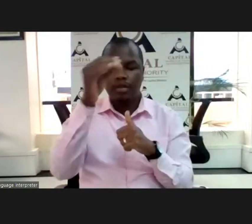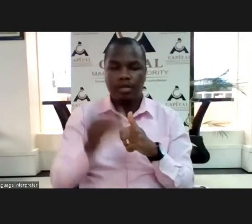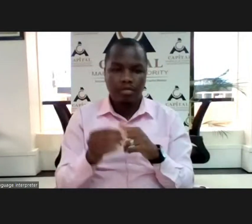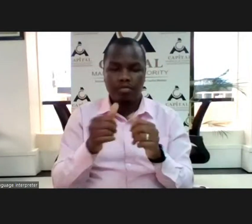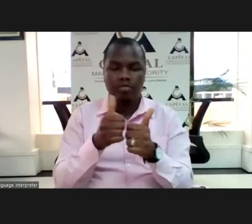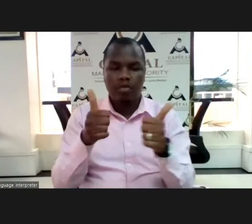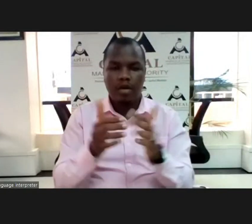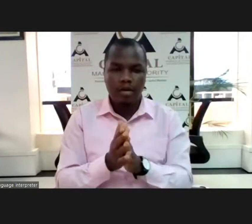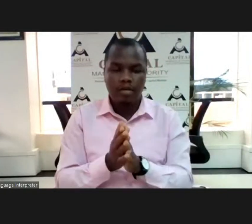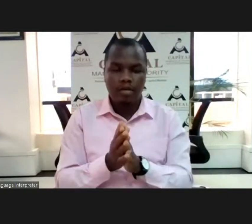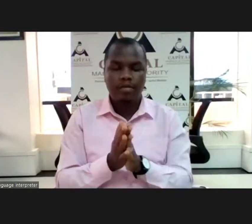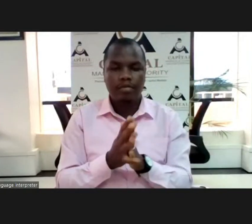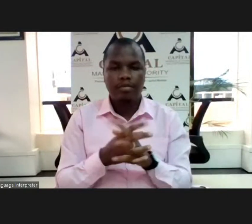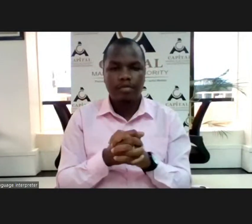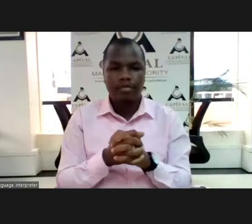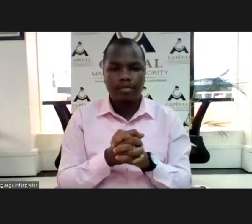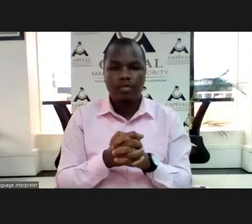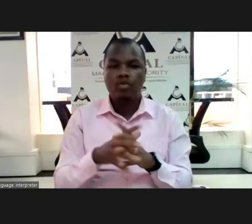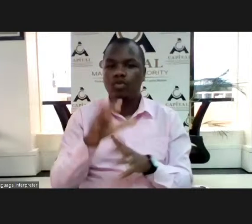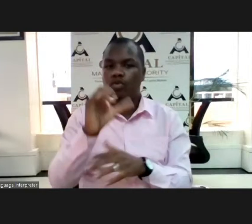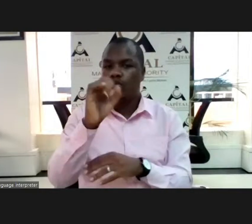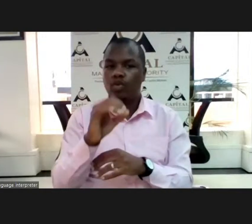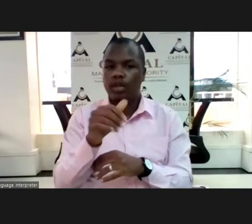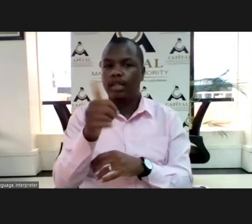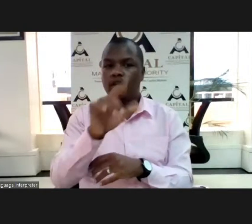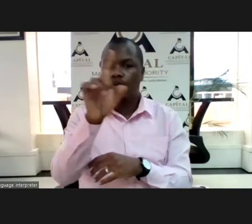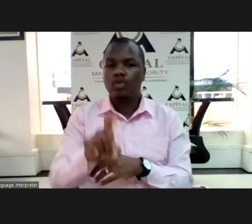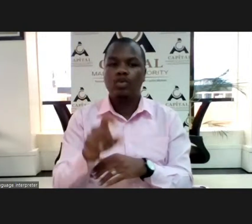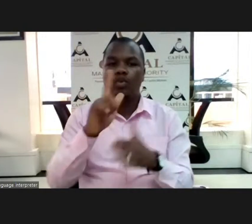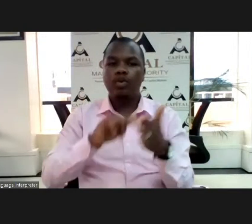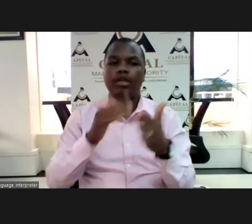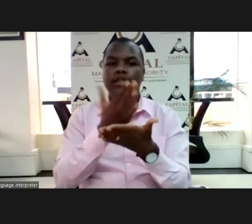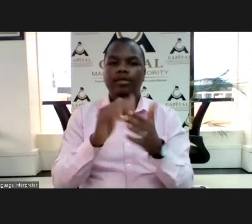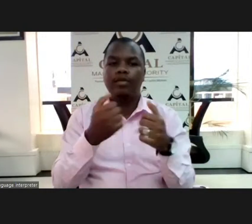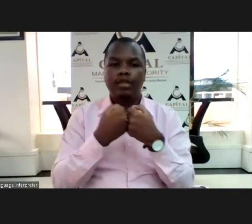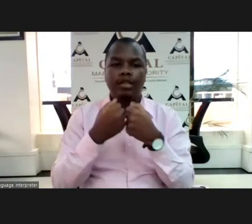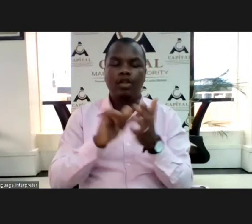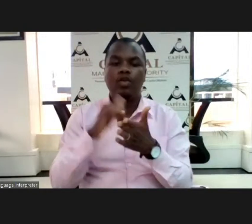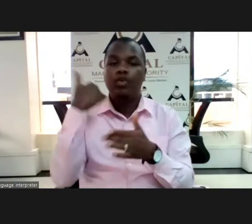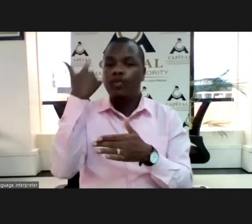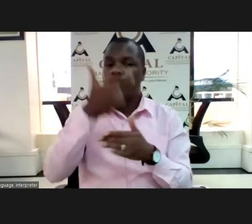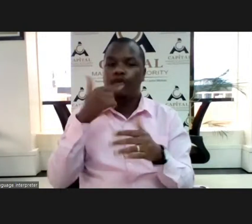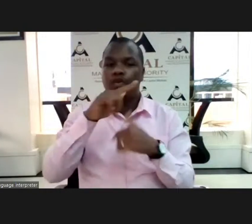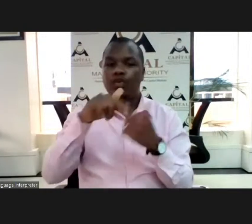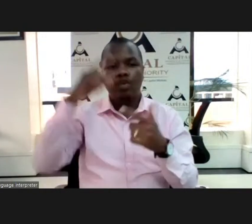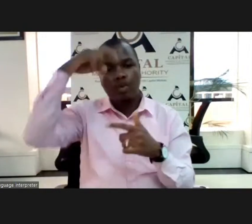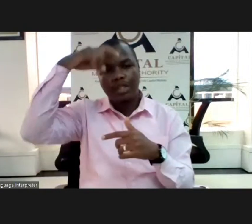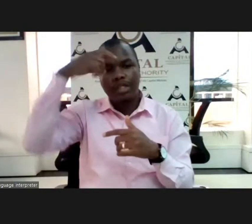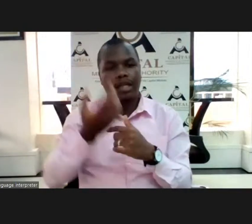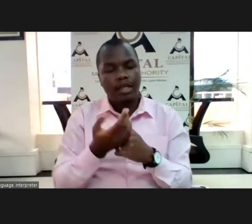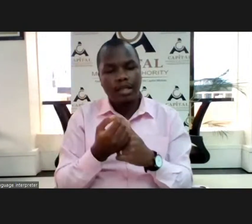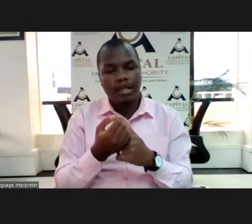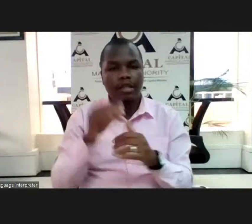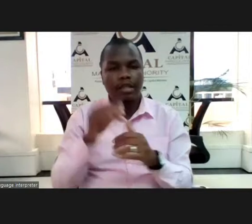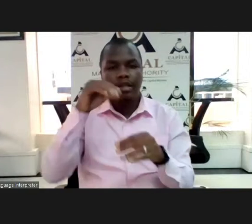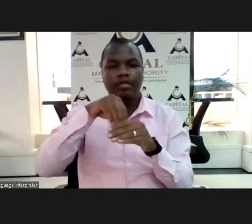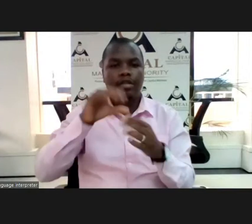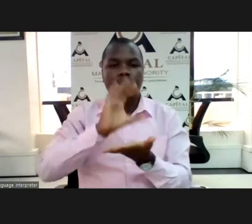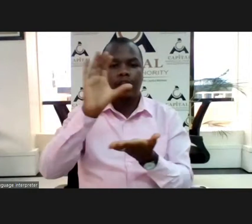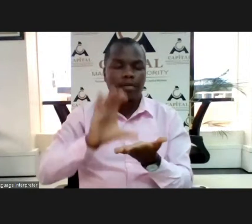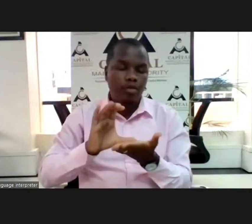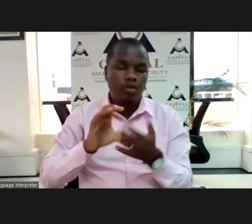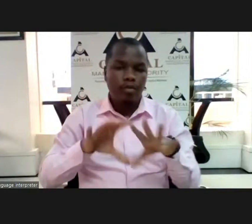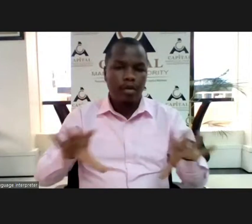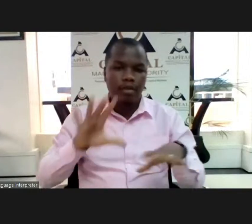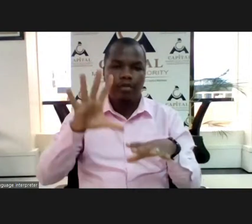investor protection, 37%. So the other question was, what are some of the challenges you face when considering investing in the capital markets? I think at 58%,